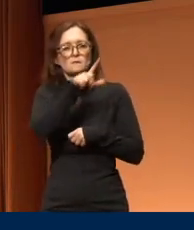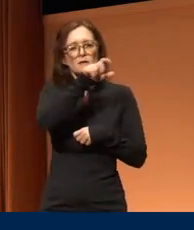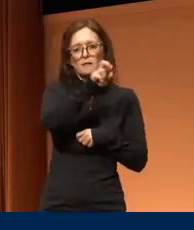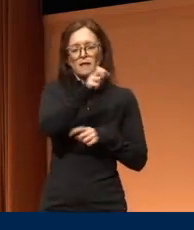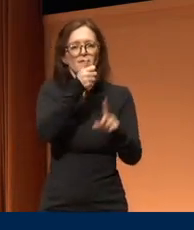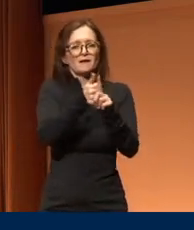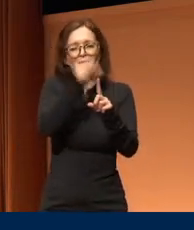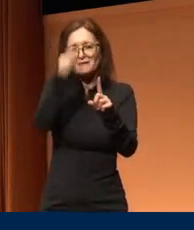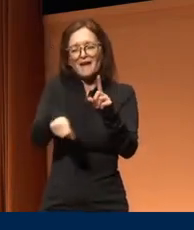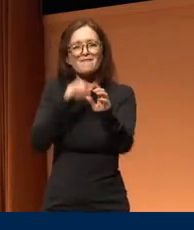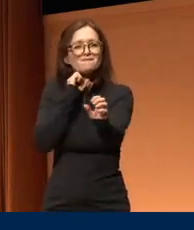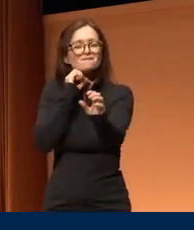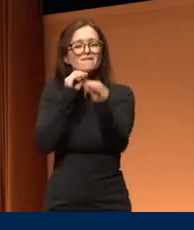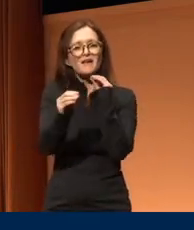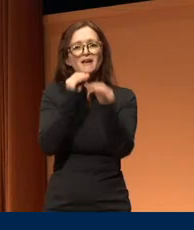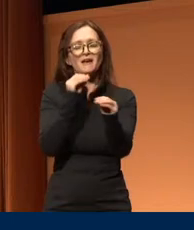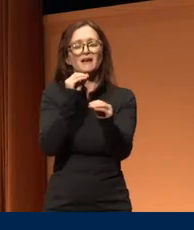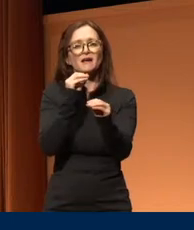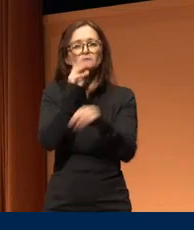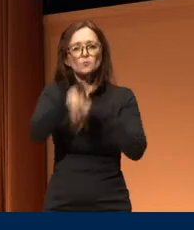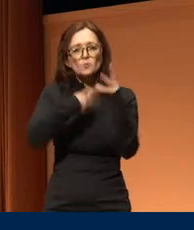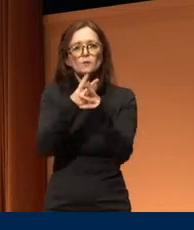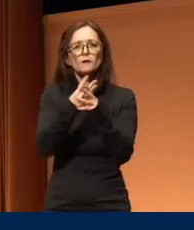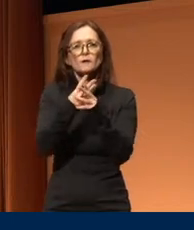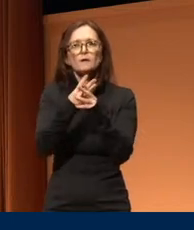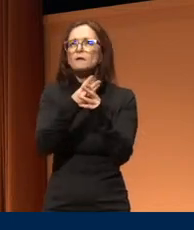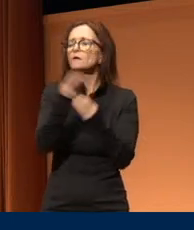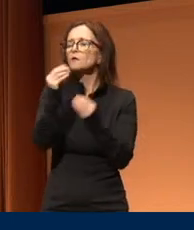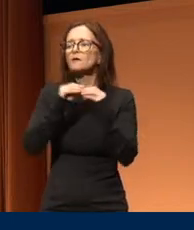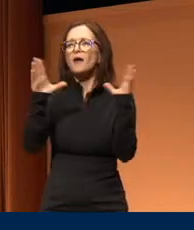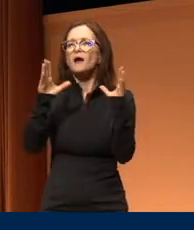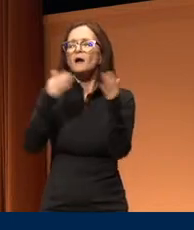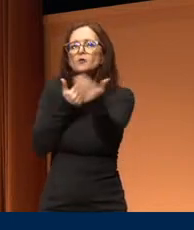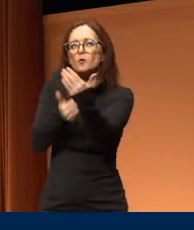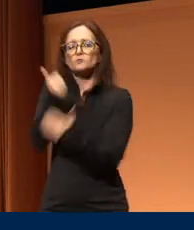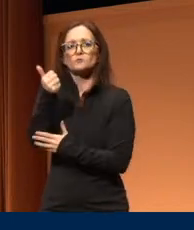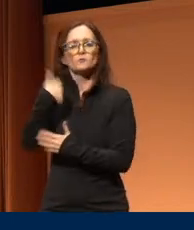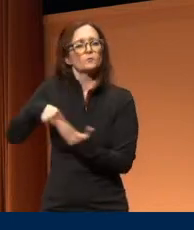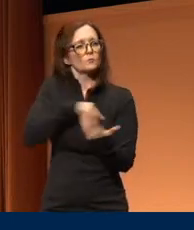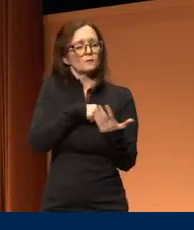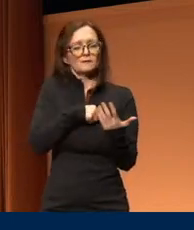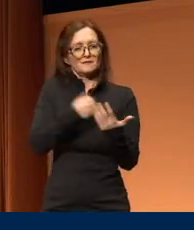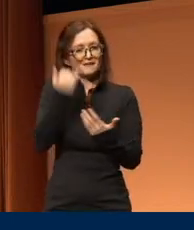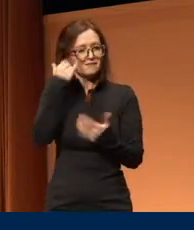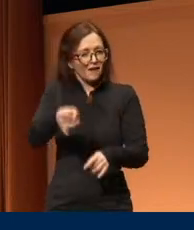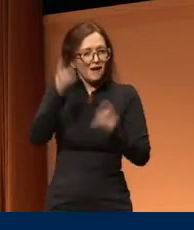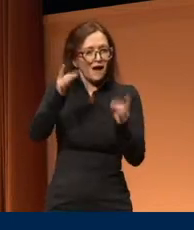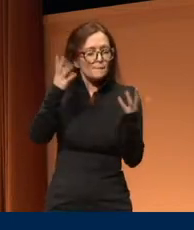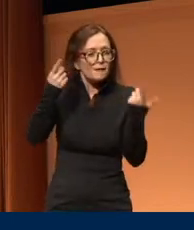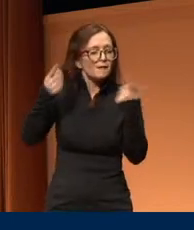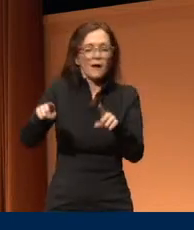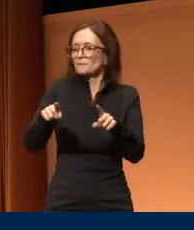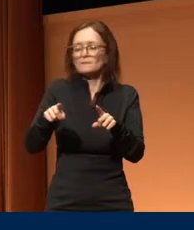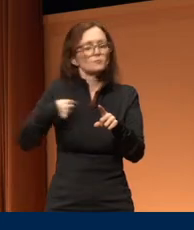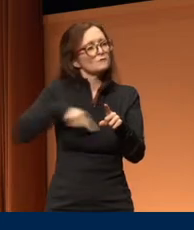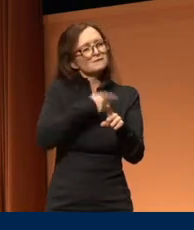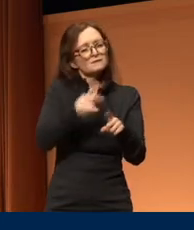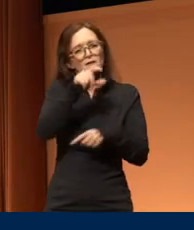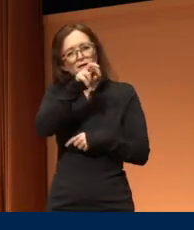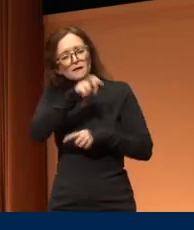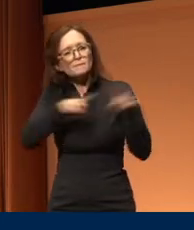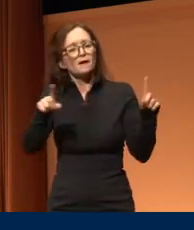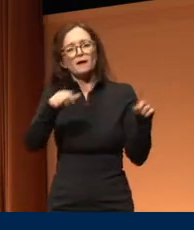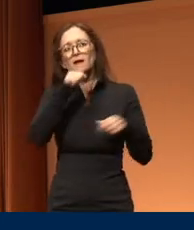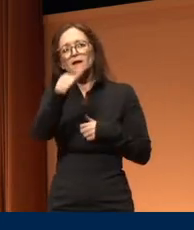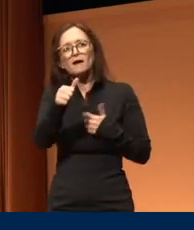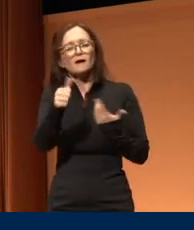alone can fix the world and bring us closer to the light, even if it tragically does not in that particular play. But it does not